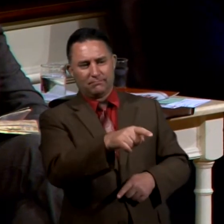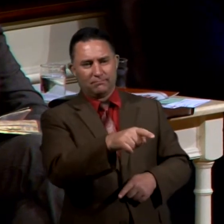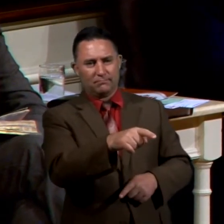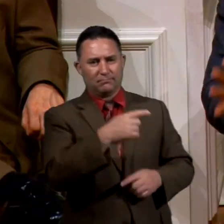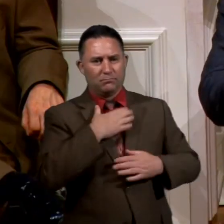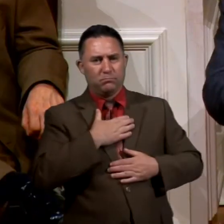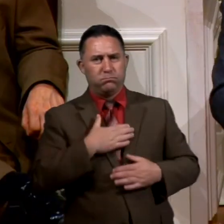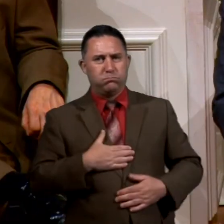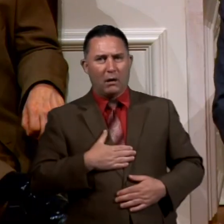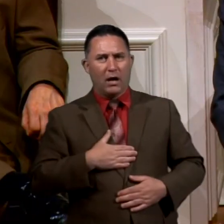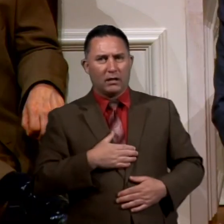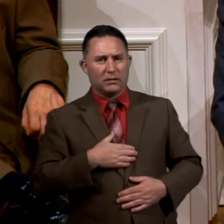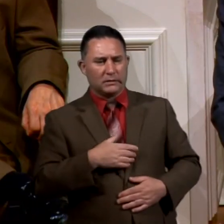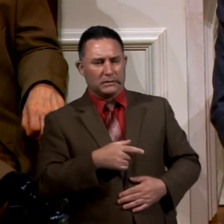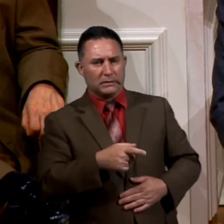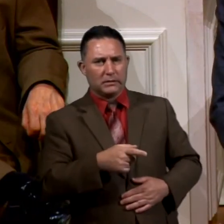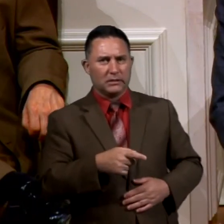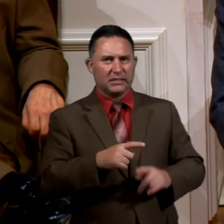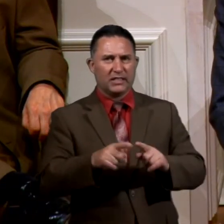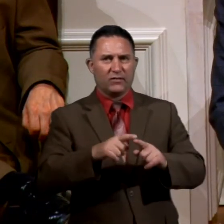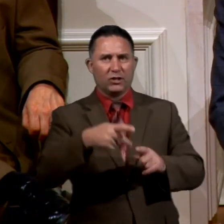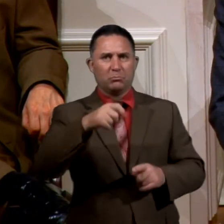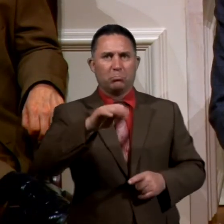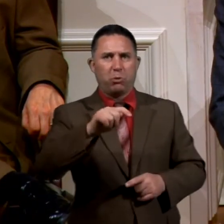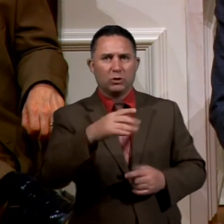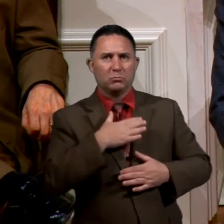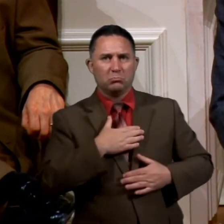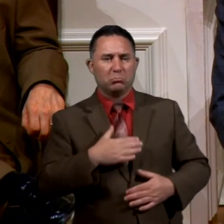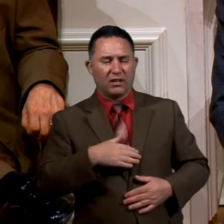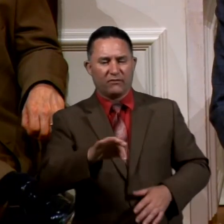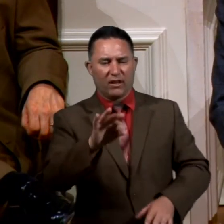what body parts they found.